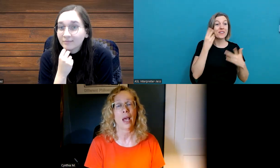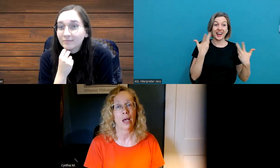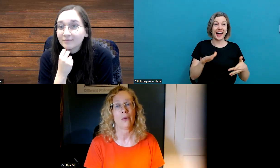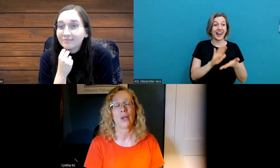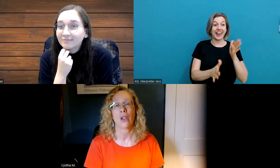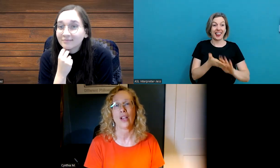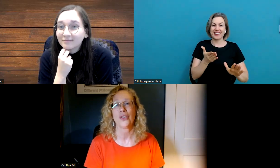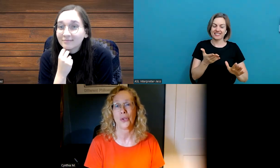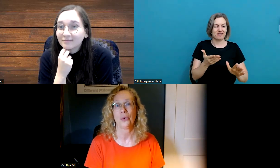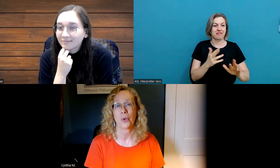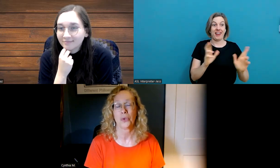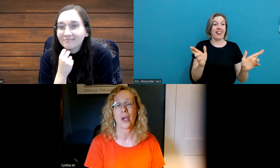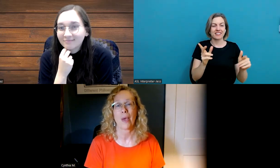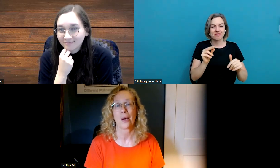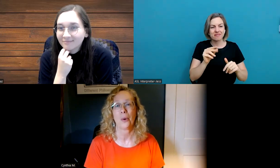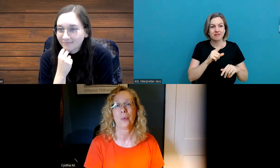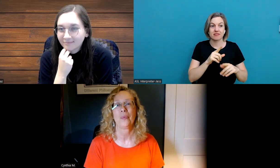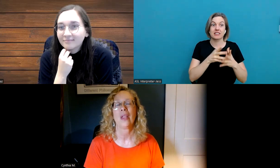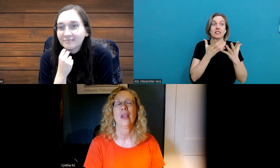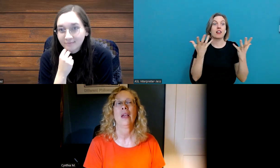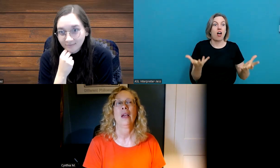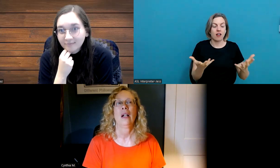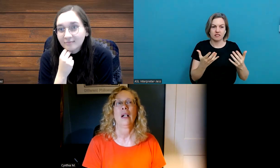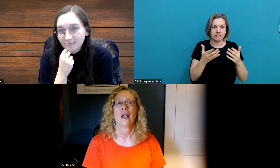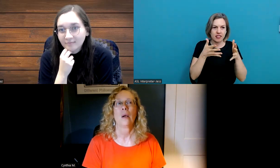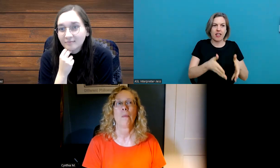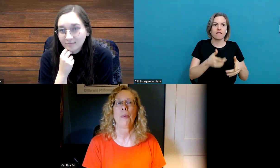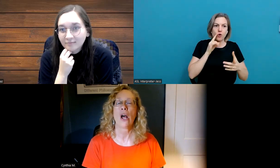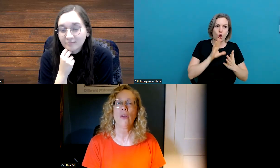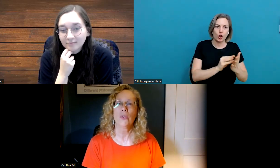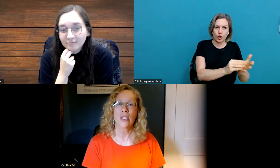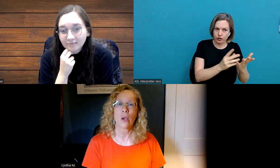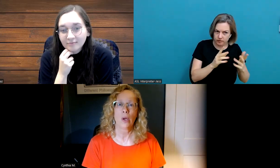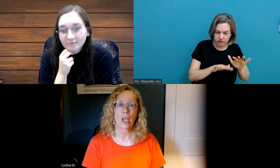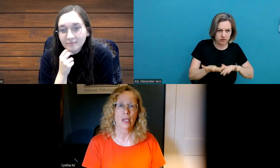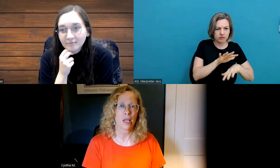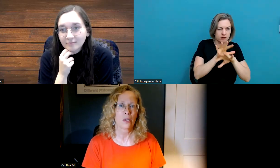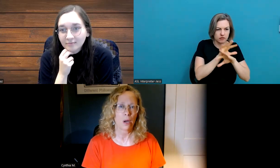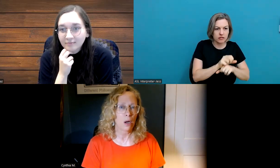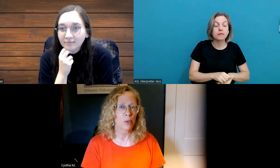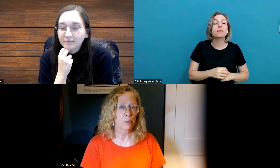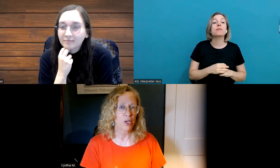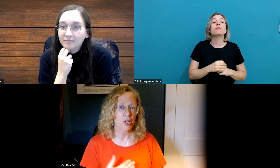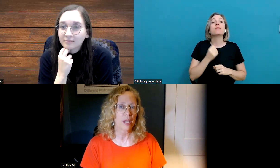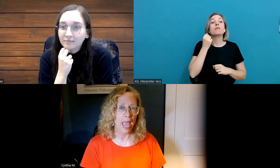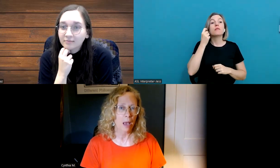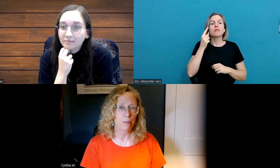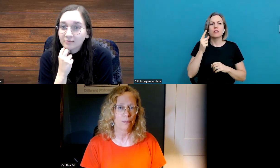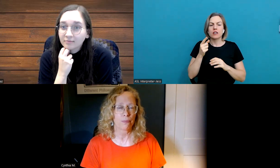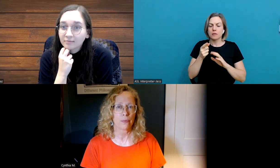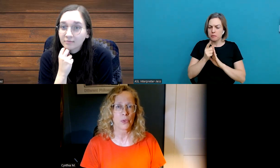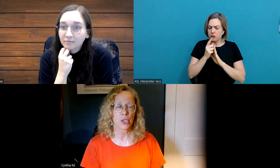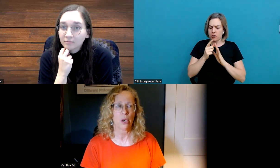You have a lot to do once you get back home. But all of a sudden, I realized that dog was bridging the